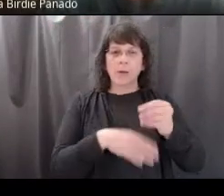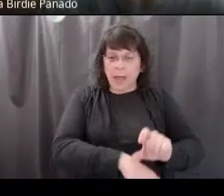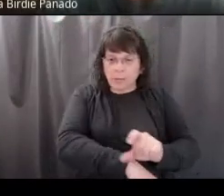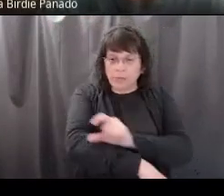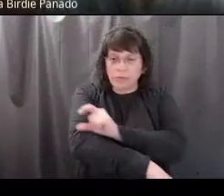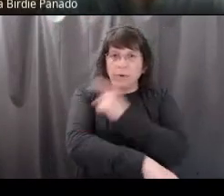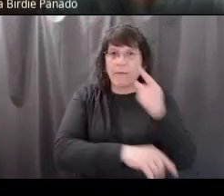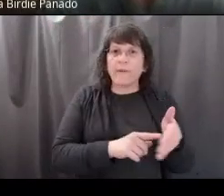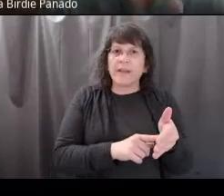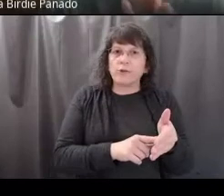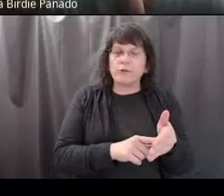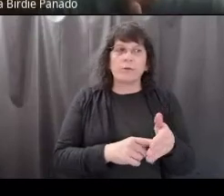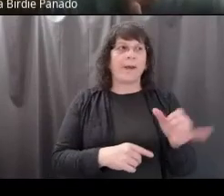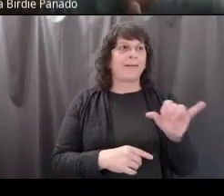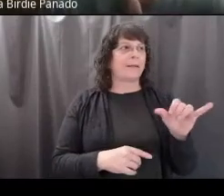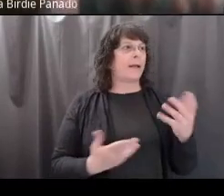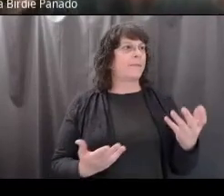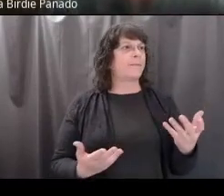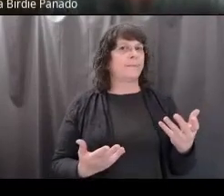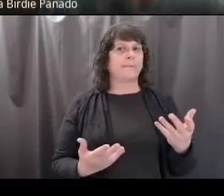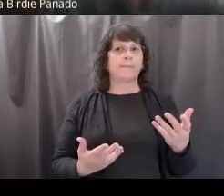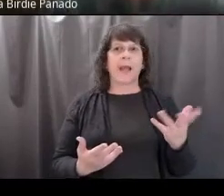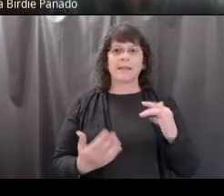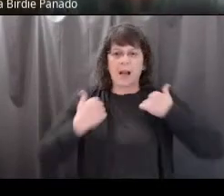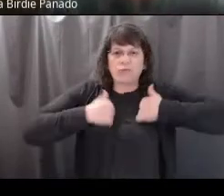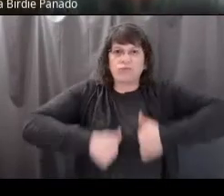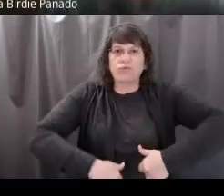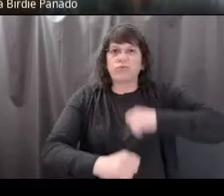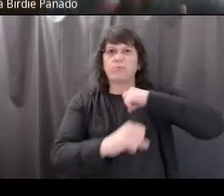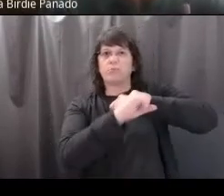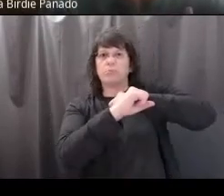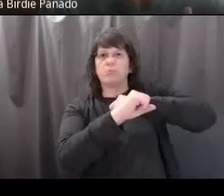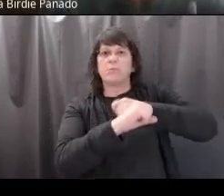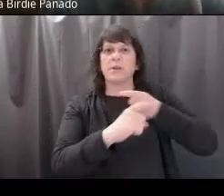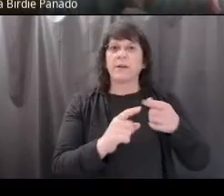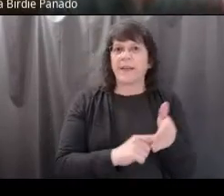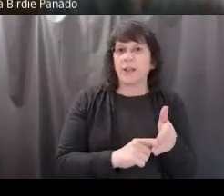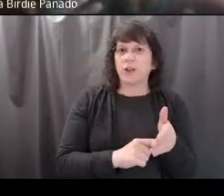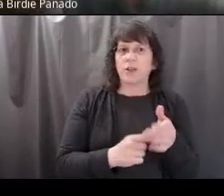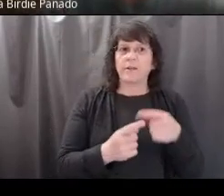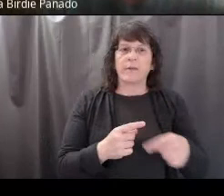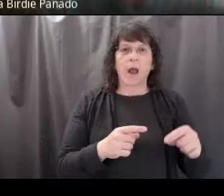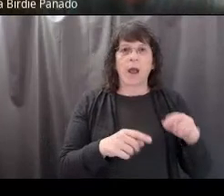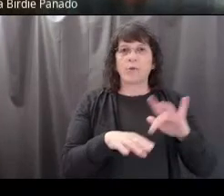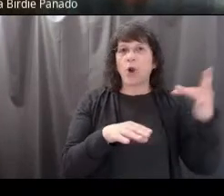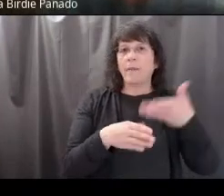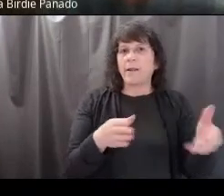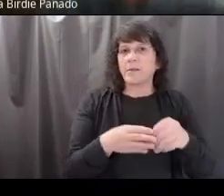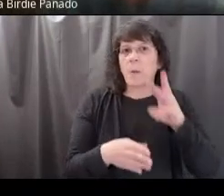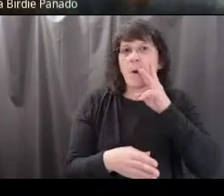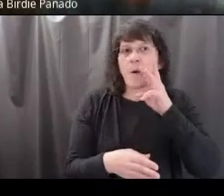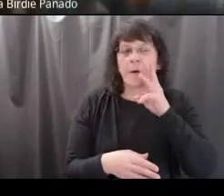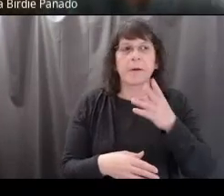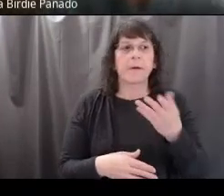the fish. It's like a suit of armor for them. So it can protect them from pointy things that might